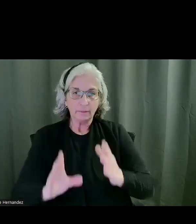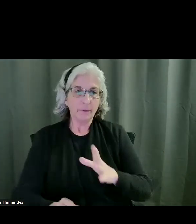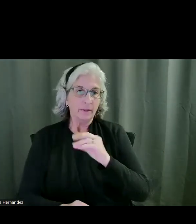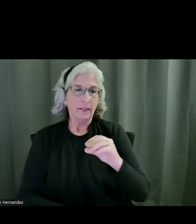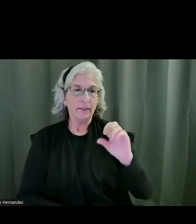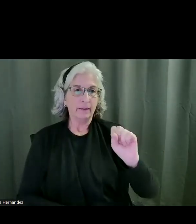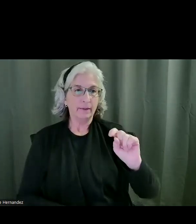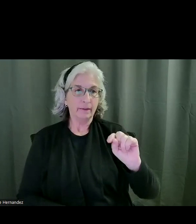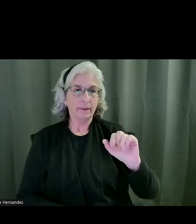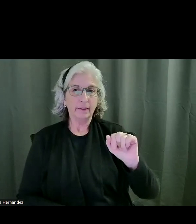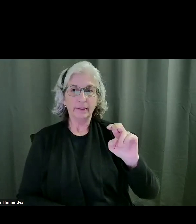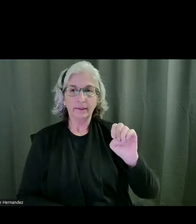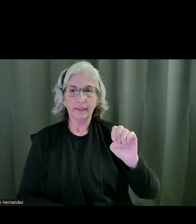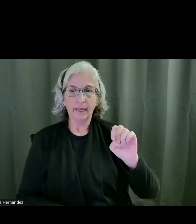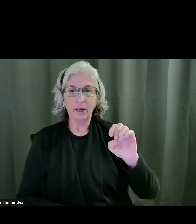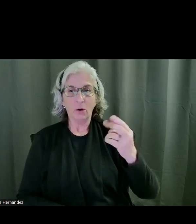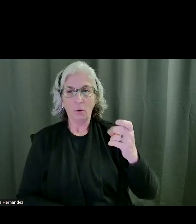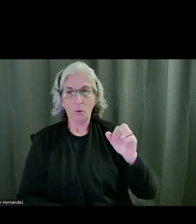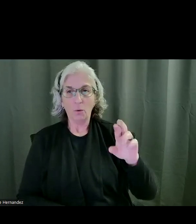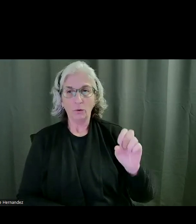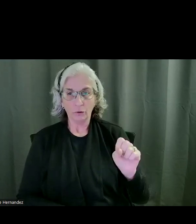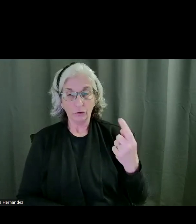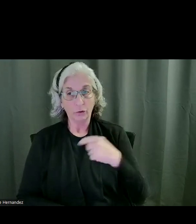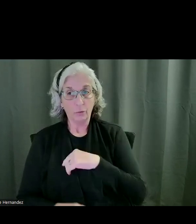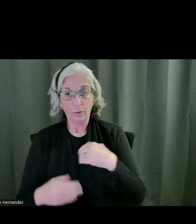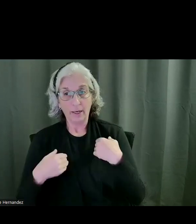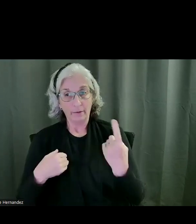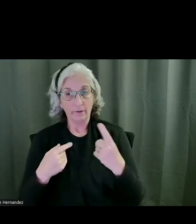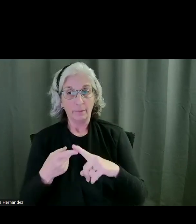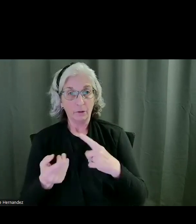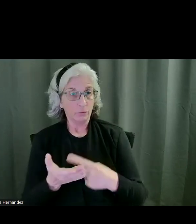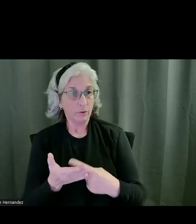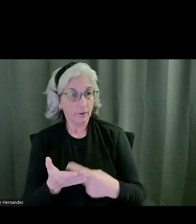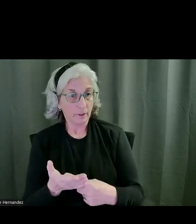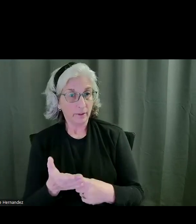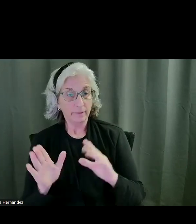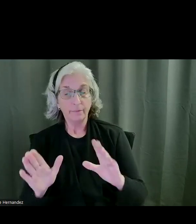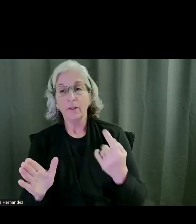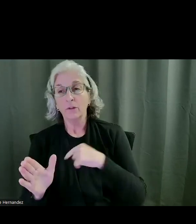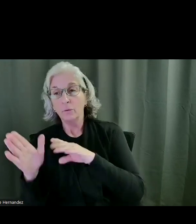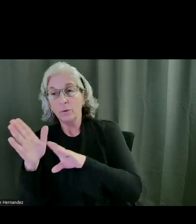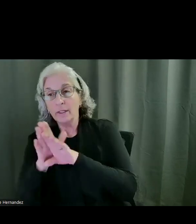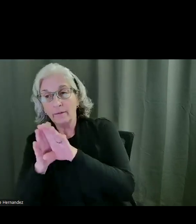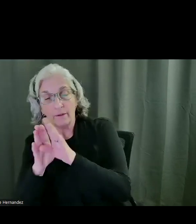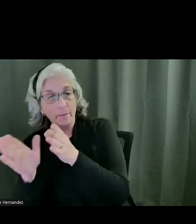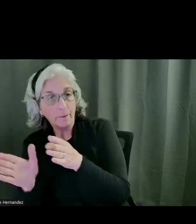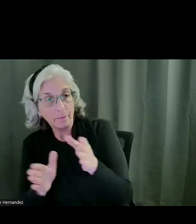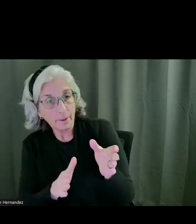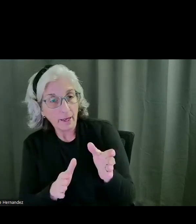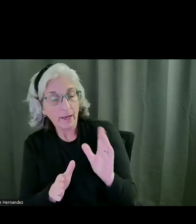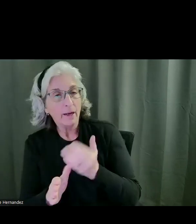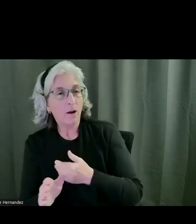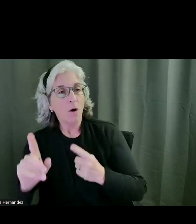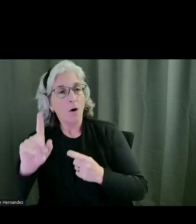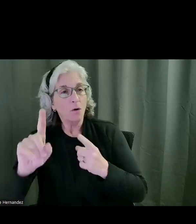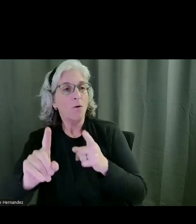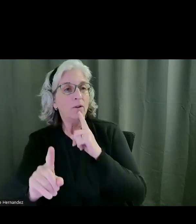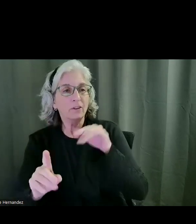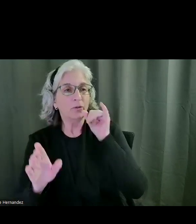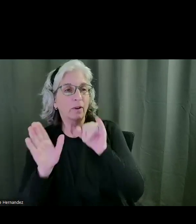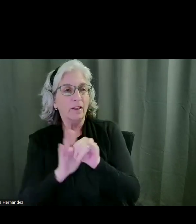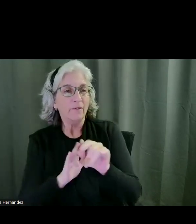All right. So when we're developing the plan, our goal is to identify the needs, desired outcomes,